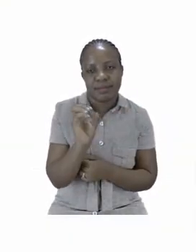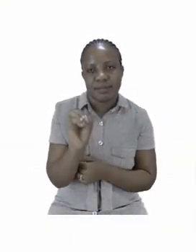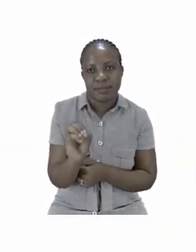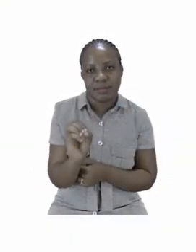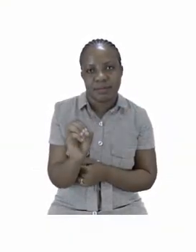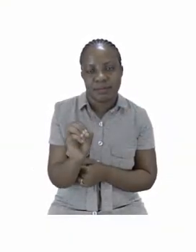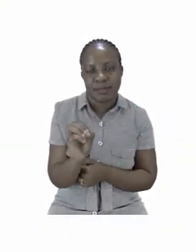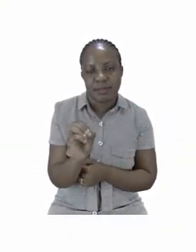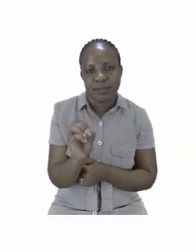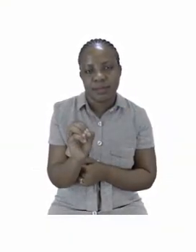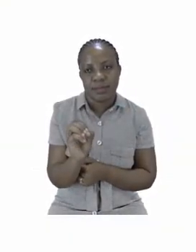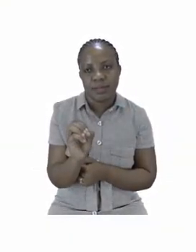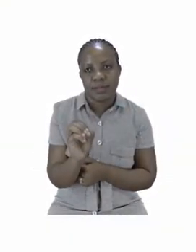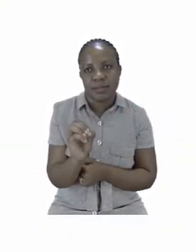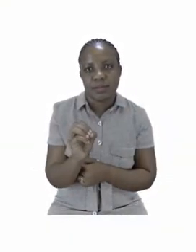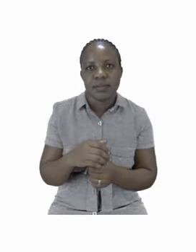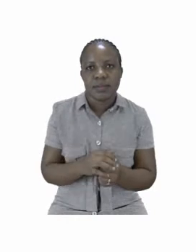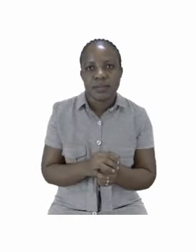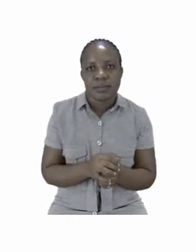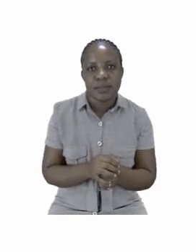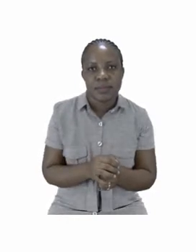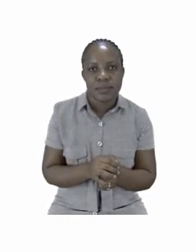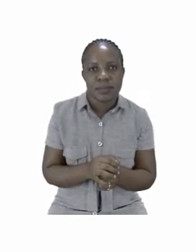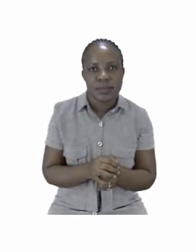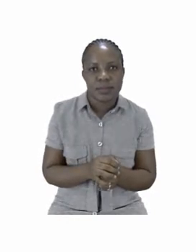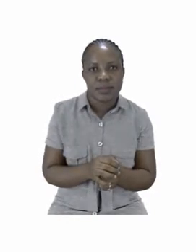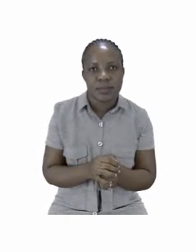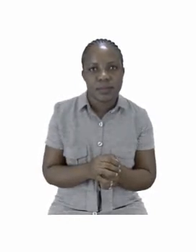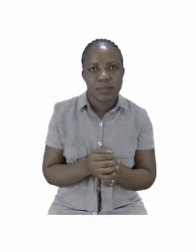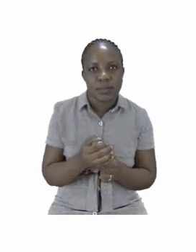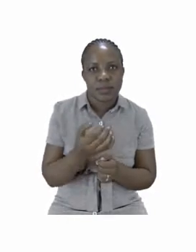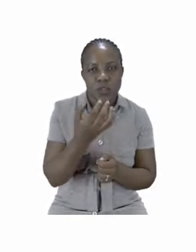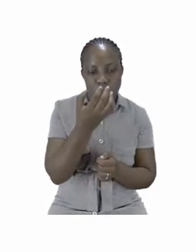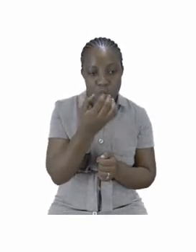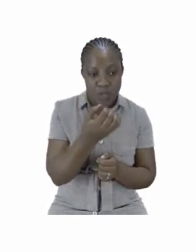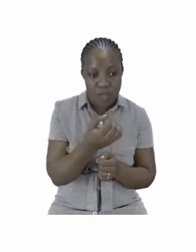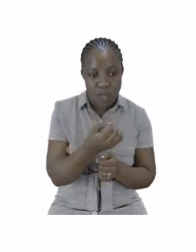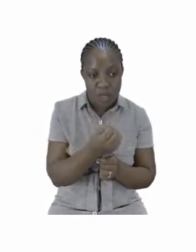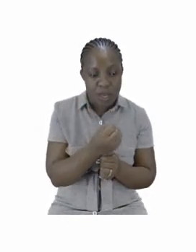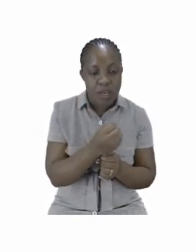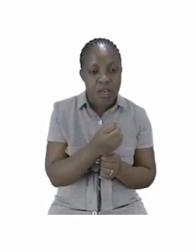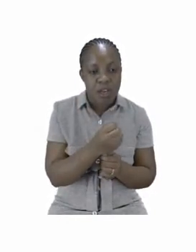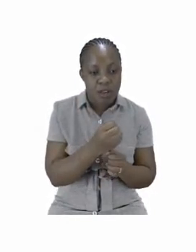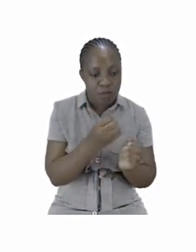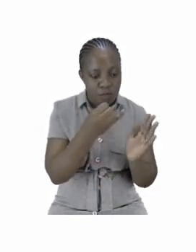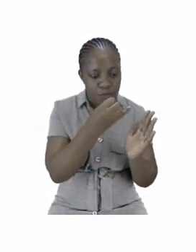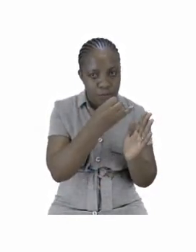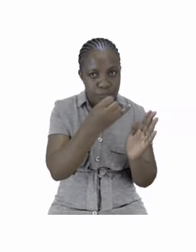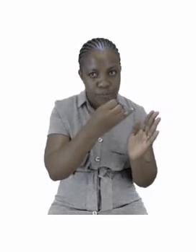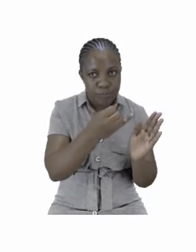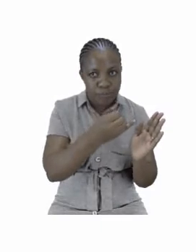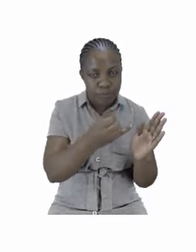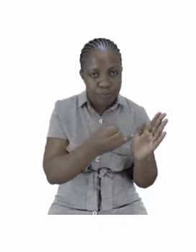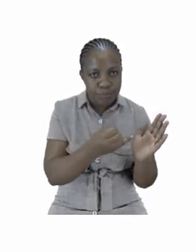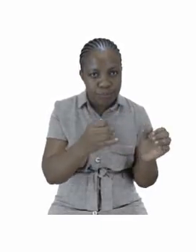On page 30, we have a complete the picture mission. It is our